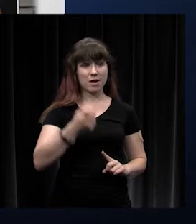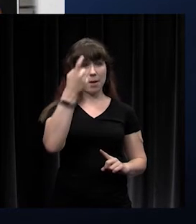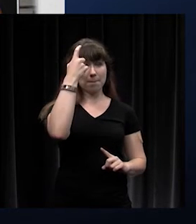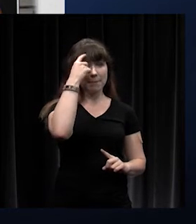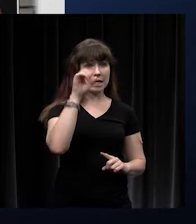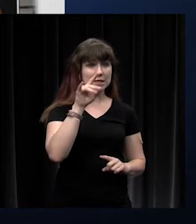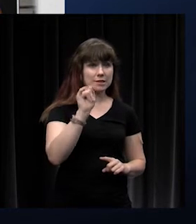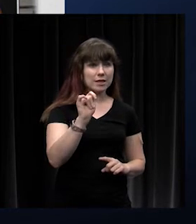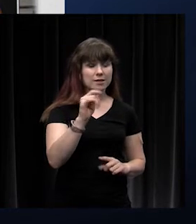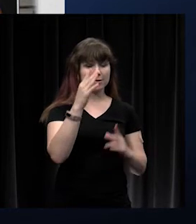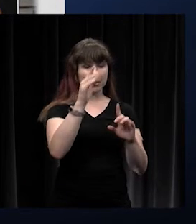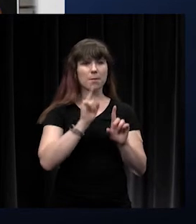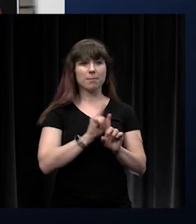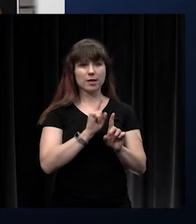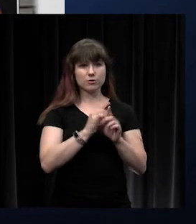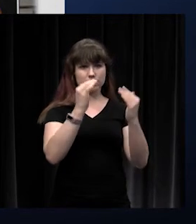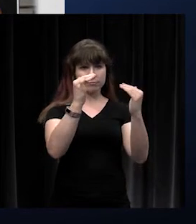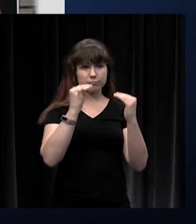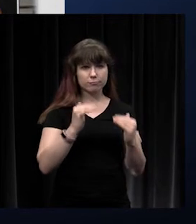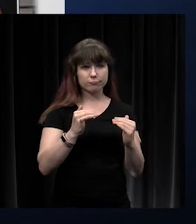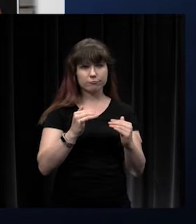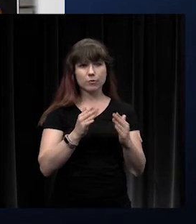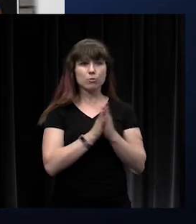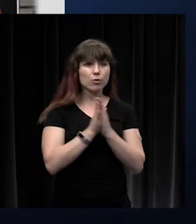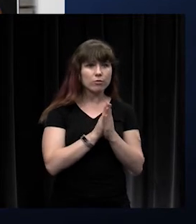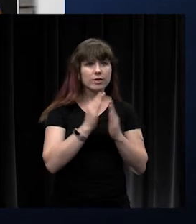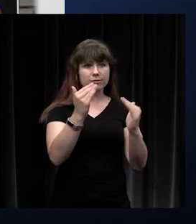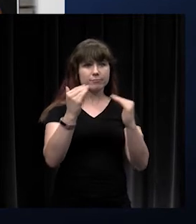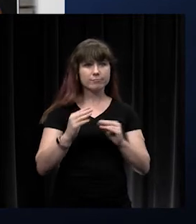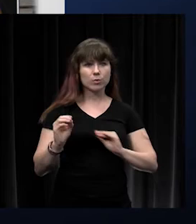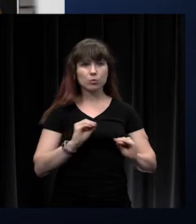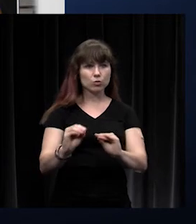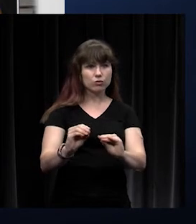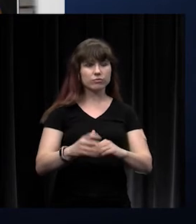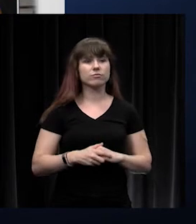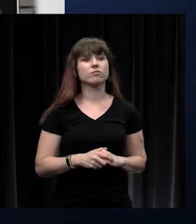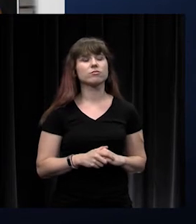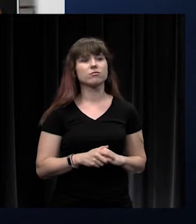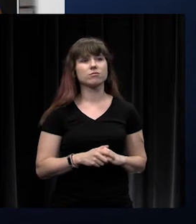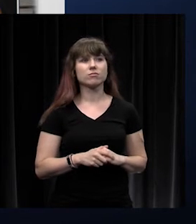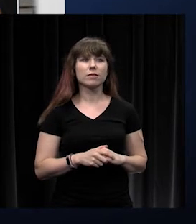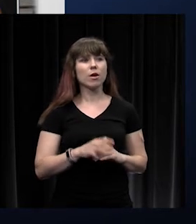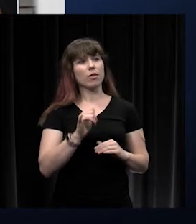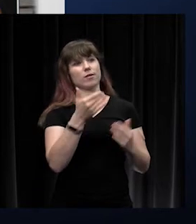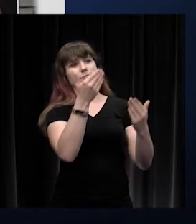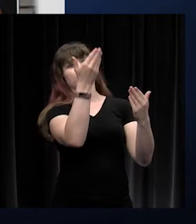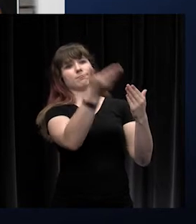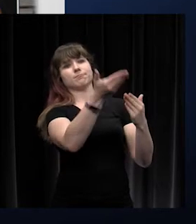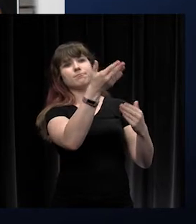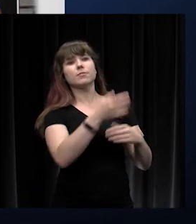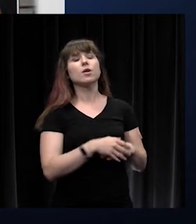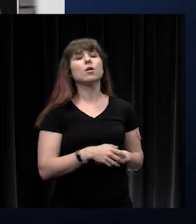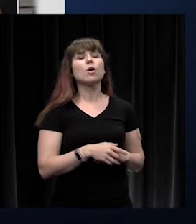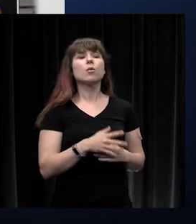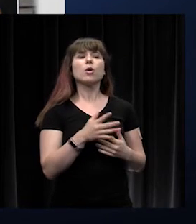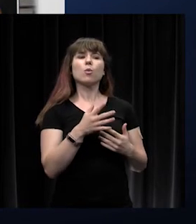mentor, motivate, and move. And so those things are listed there for you, but we really feel like they give a balance of having that